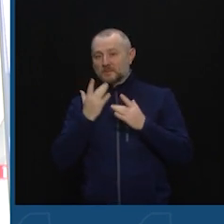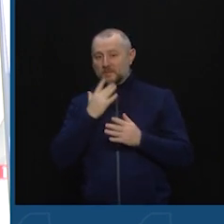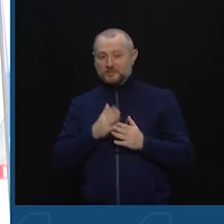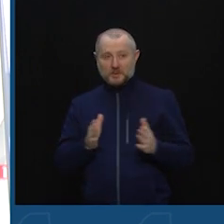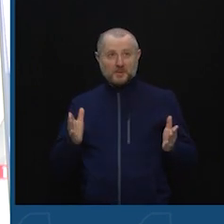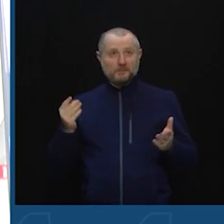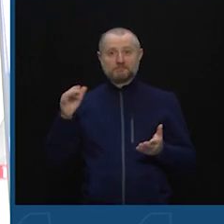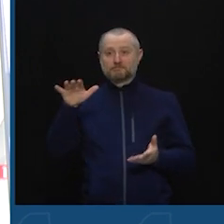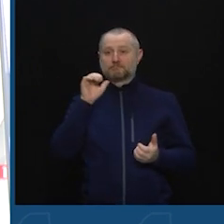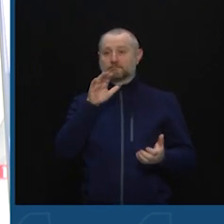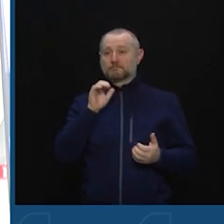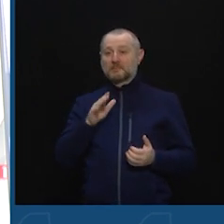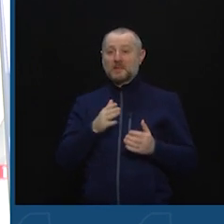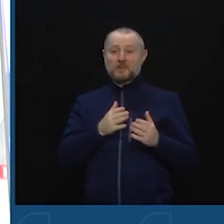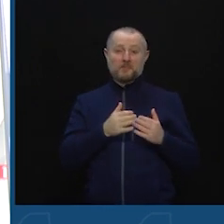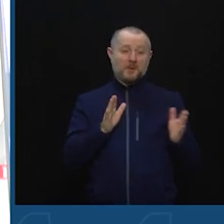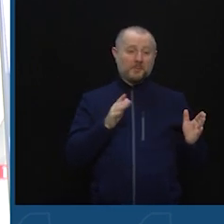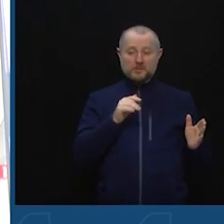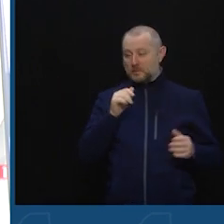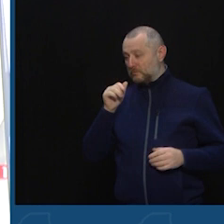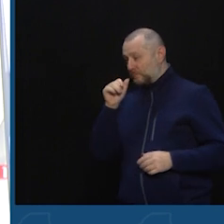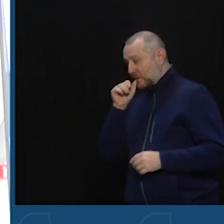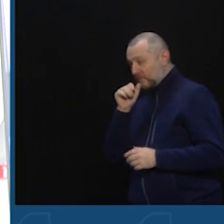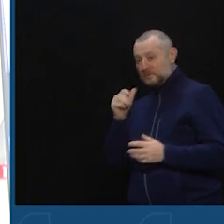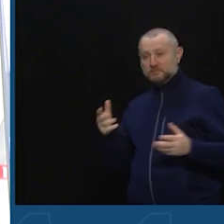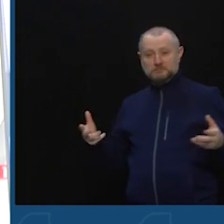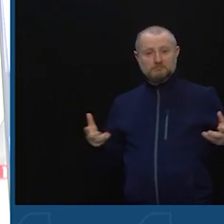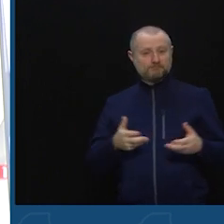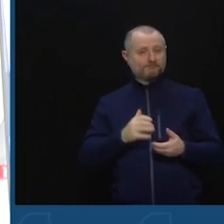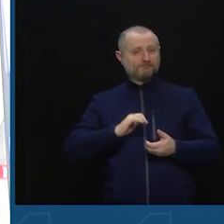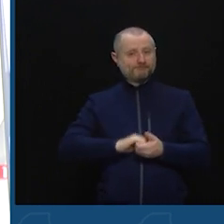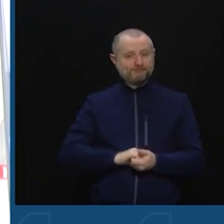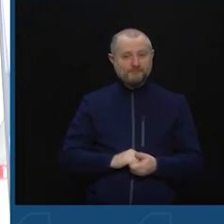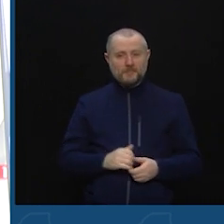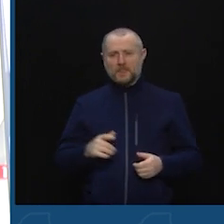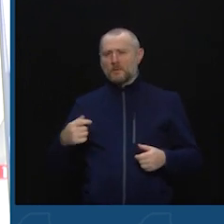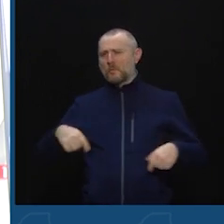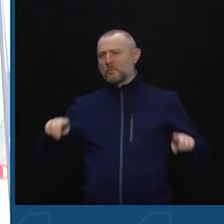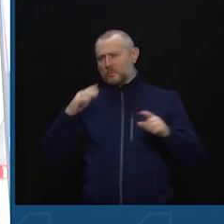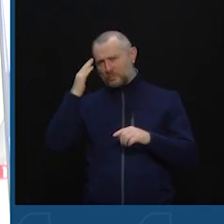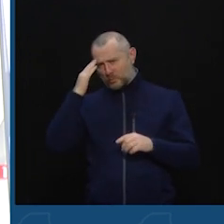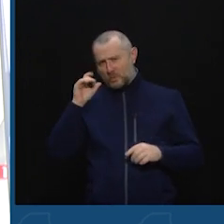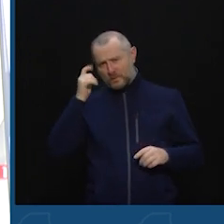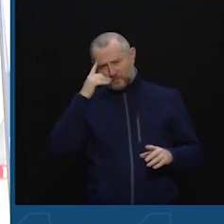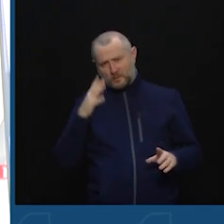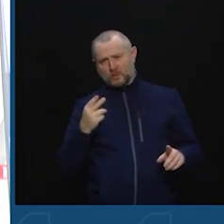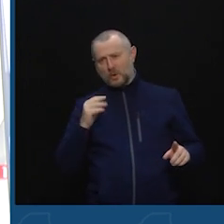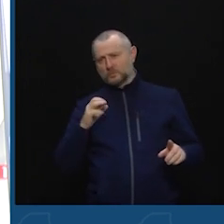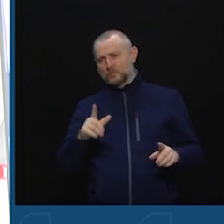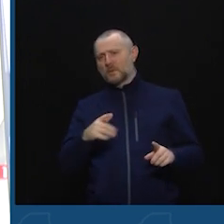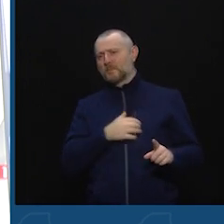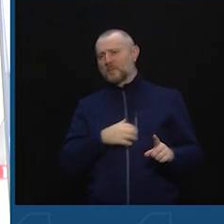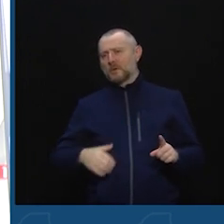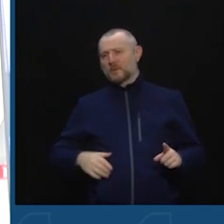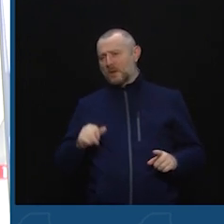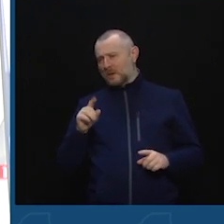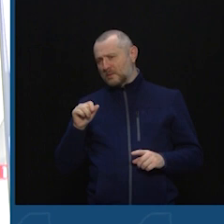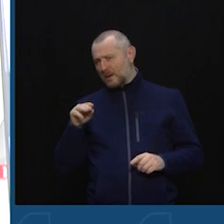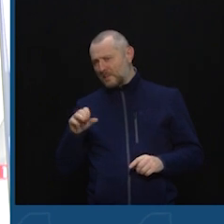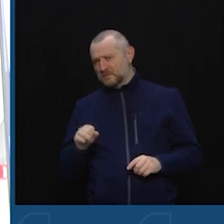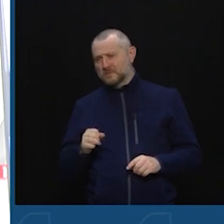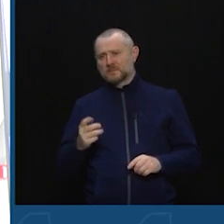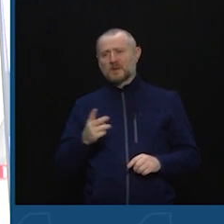public-private partnership with the private sector. We all know that Governor Hochul, Mayor Adams, their